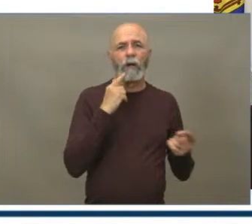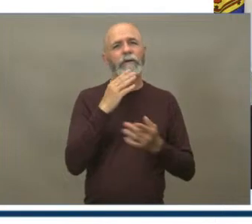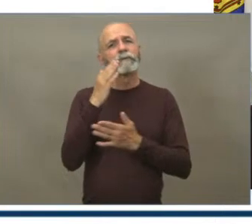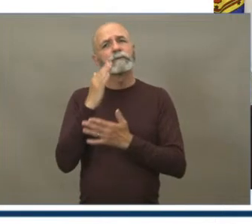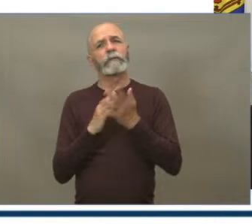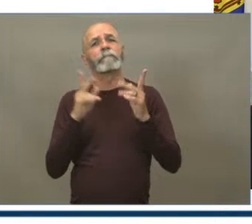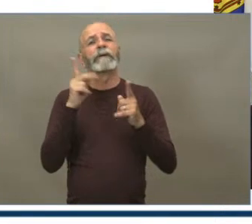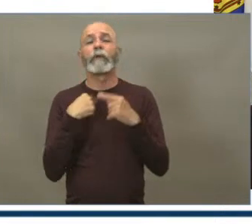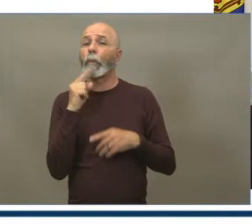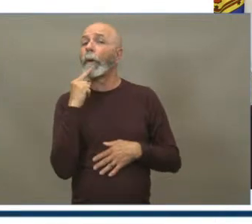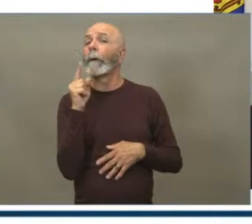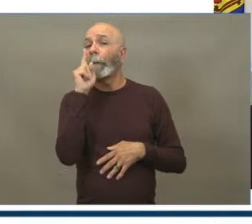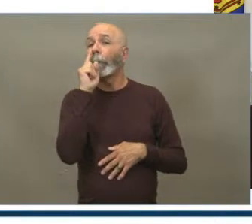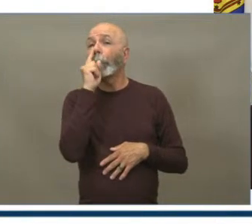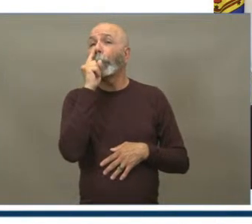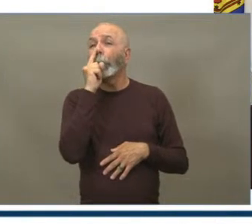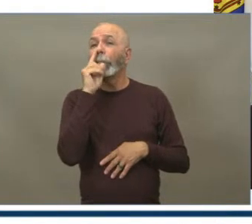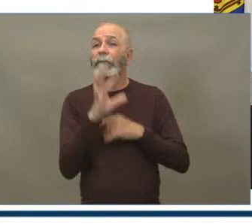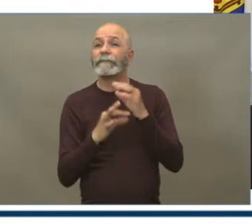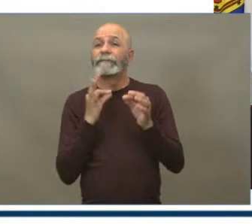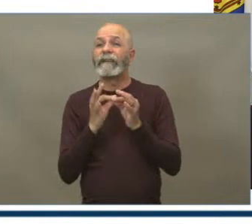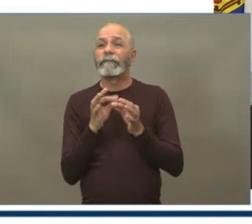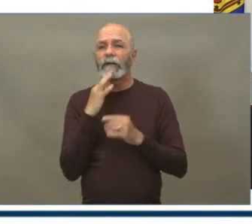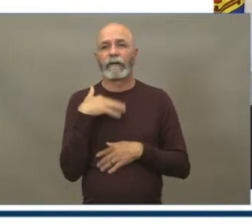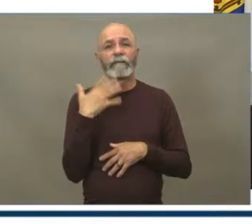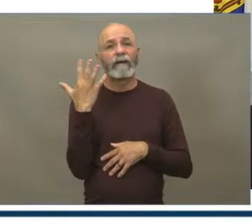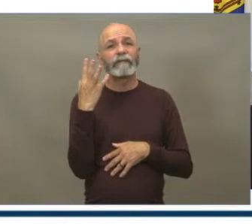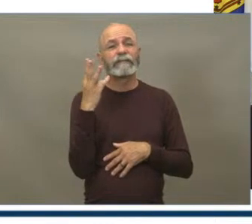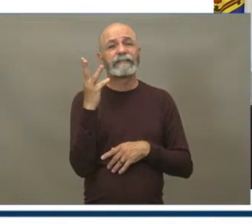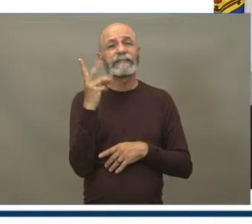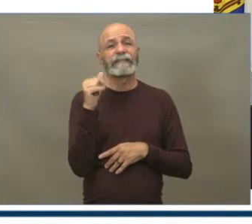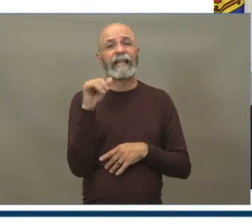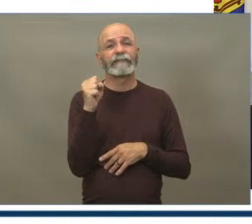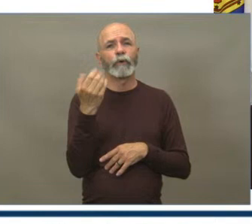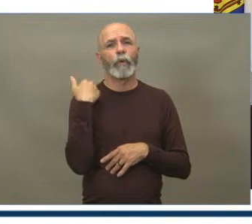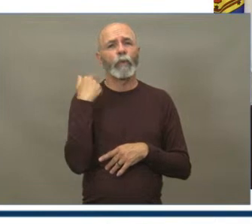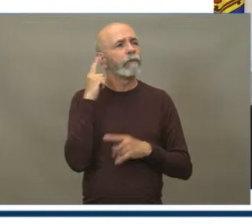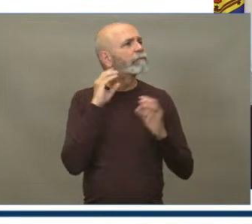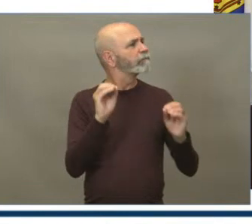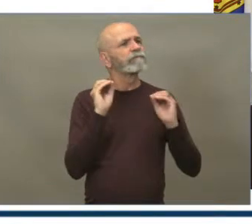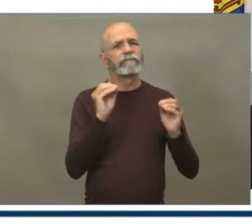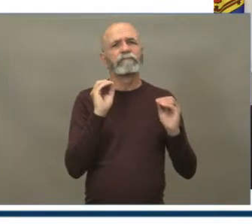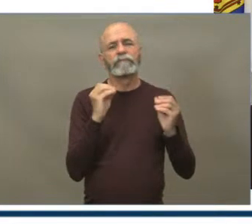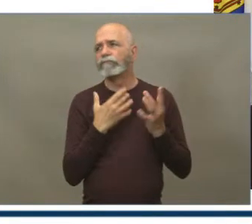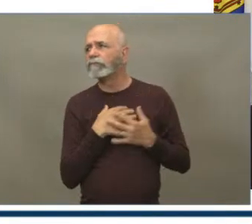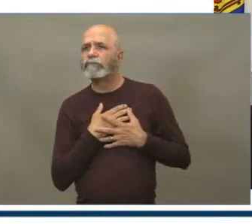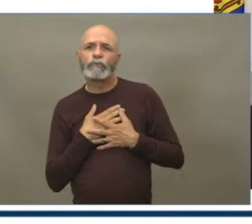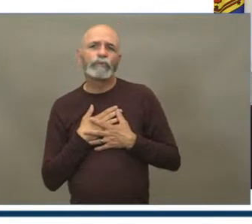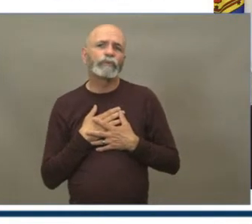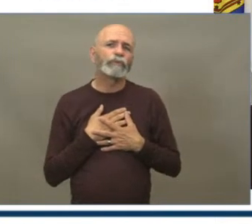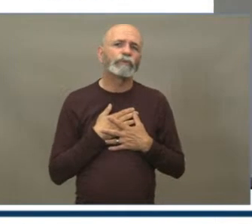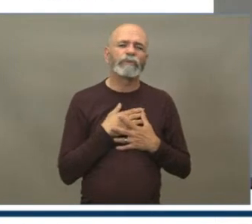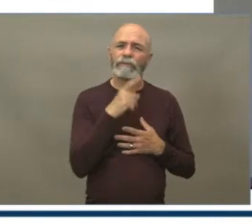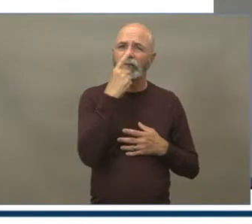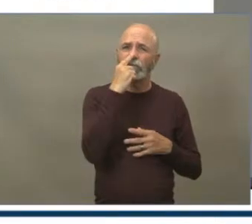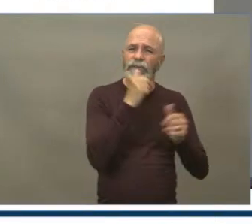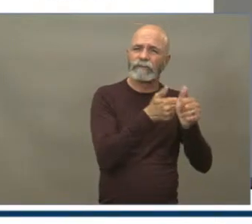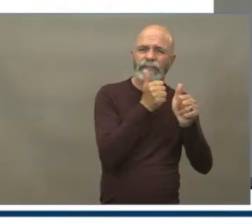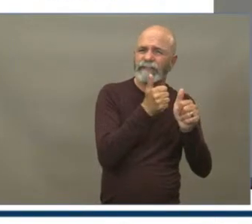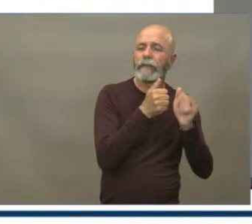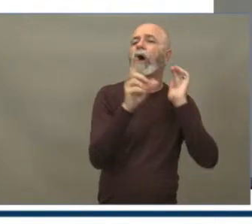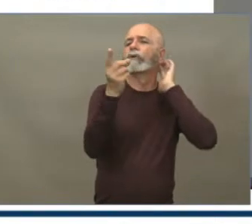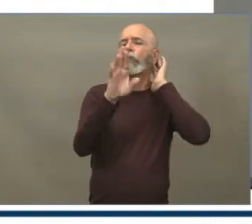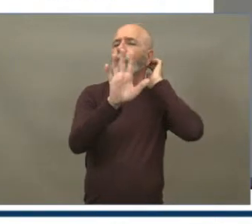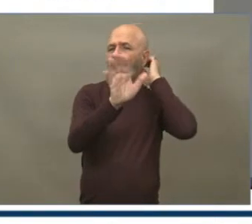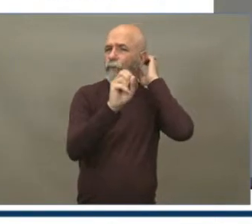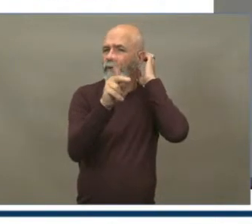test have still not heard from public health. So where exactly is the backlog? So the backlog's in public health, almost resolved. As I explained